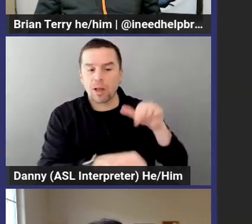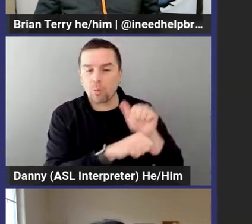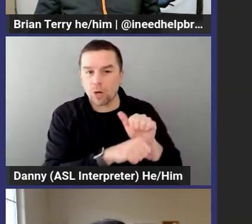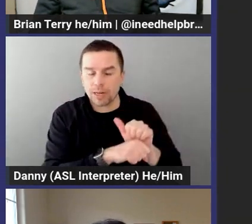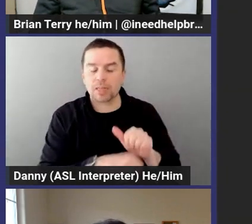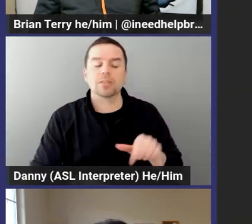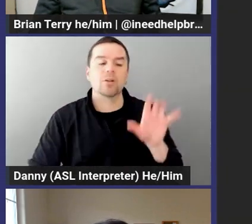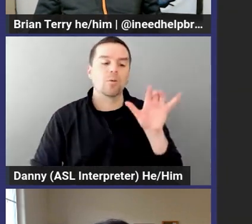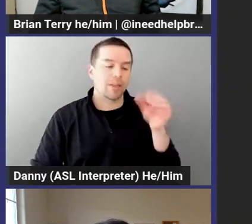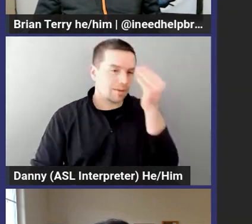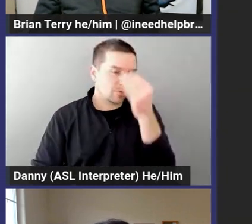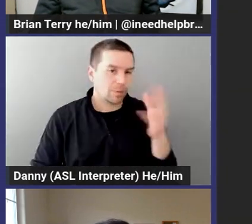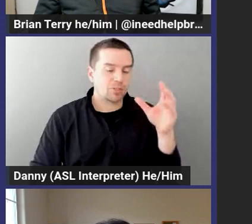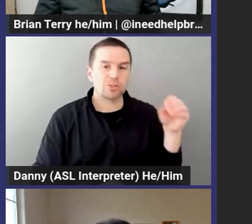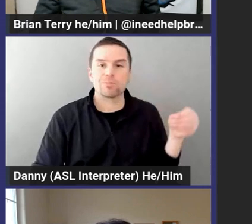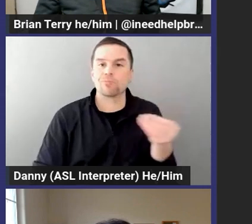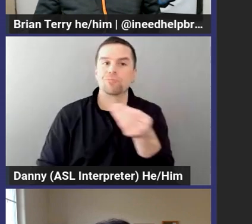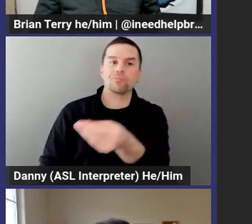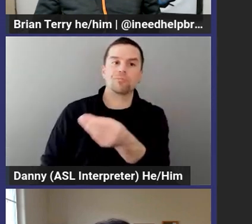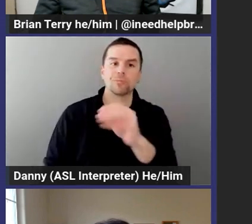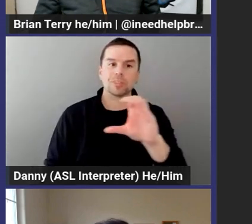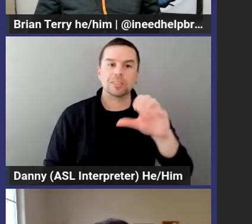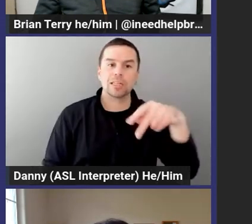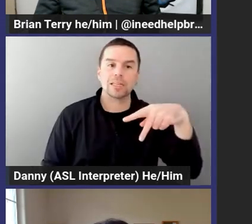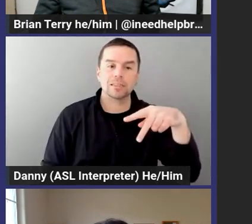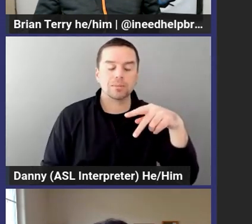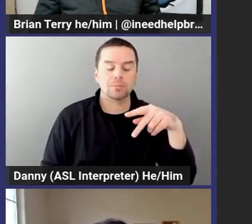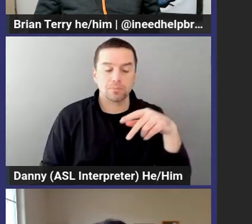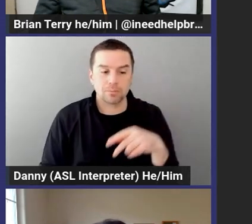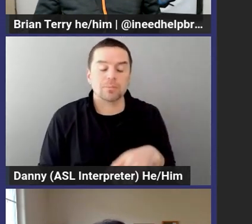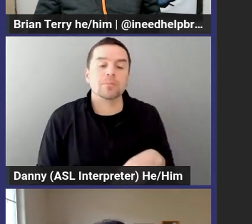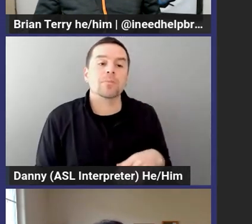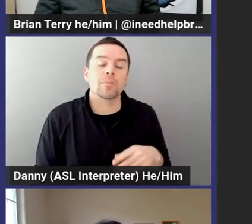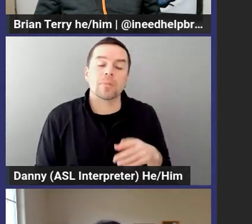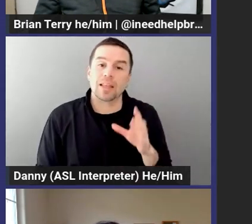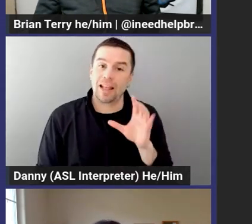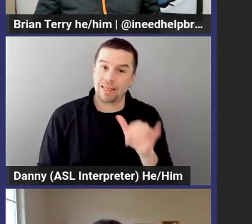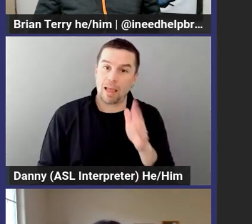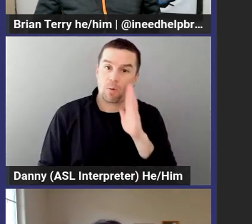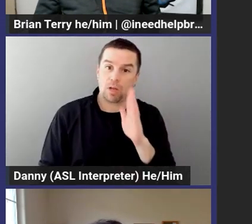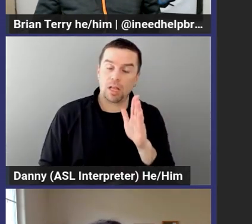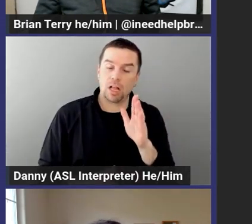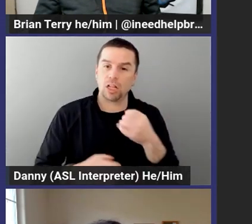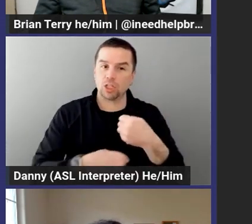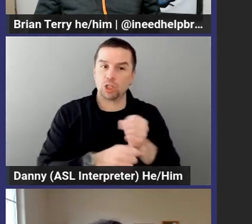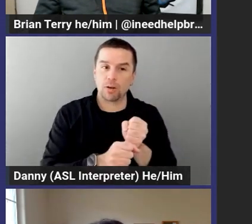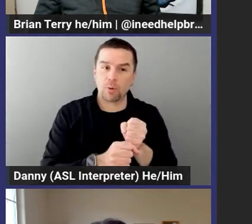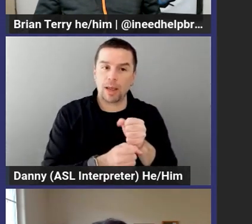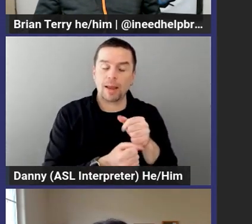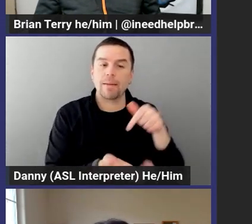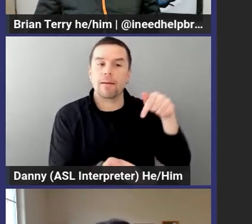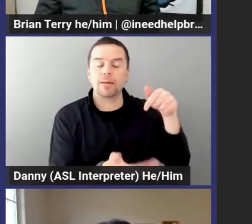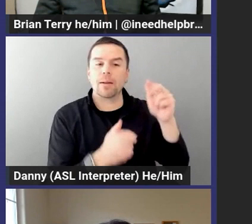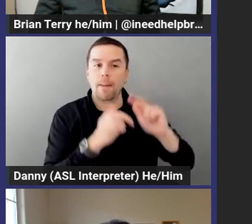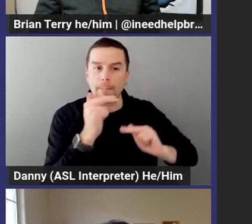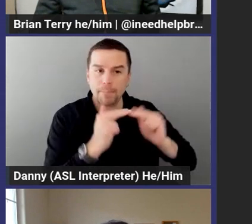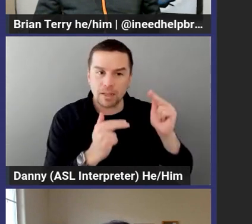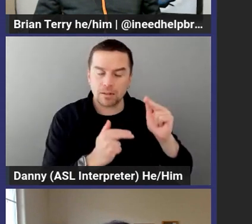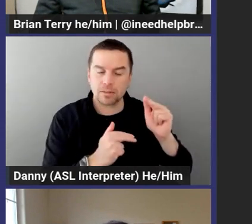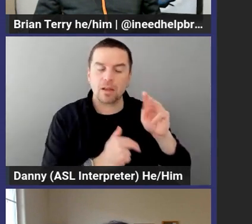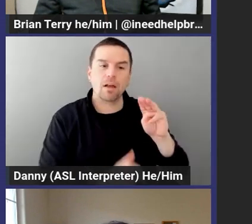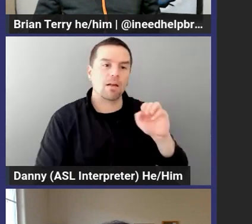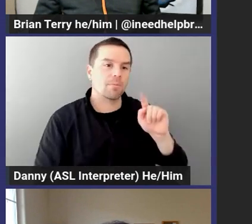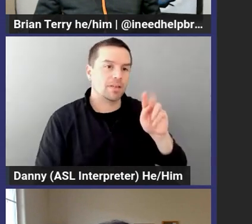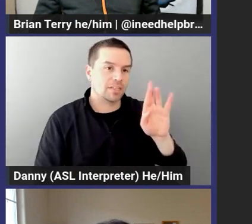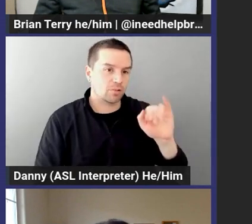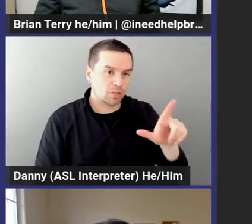the CSP, which basically generates a bill of material, right? And then